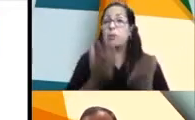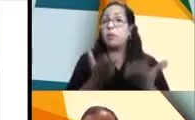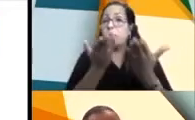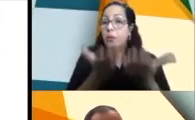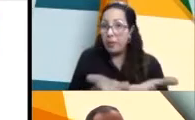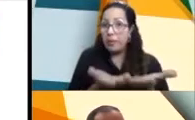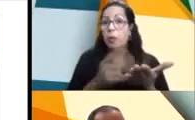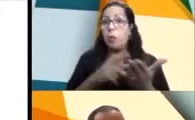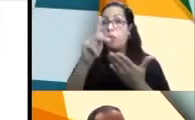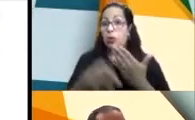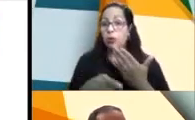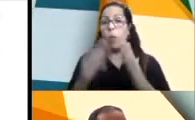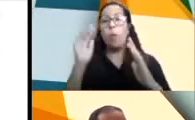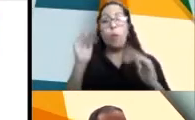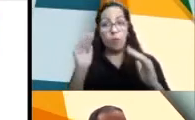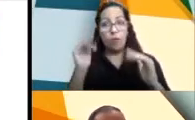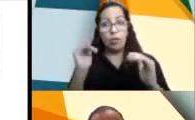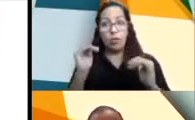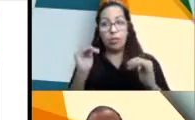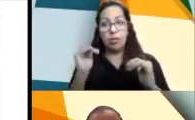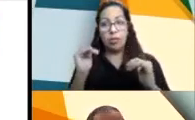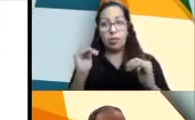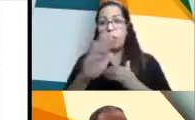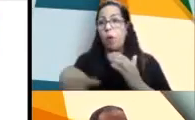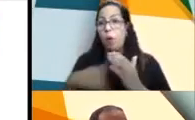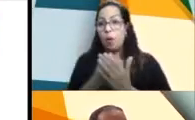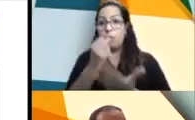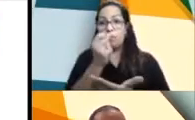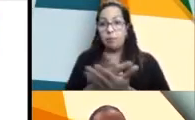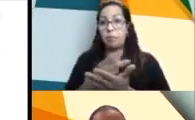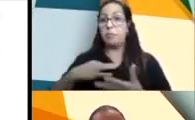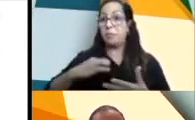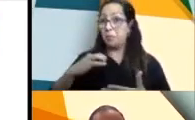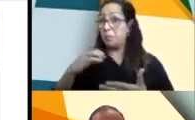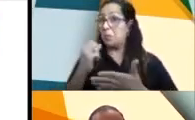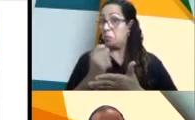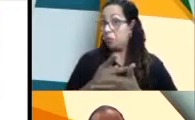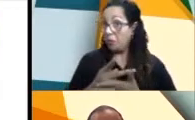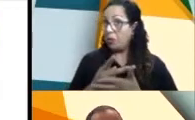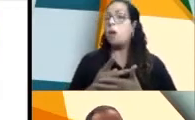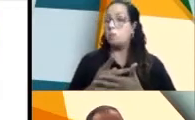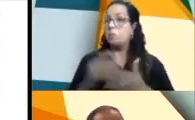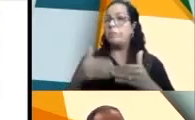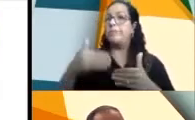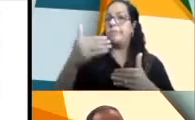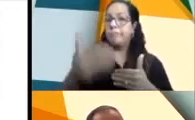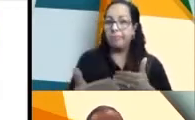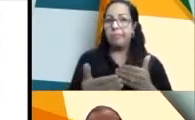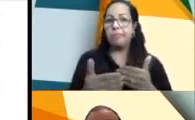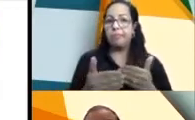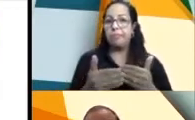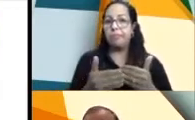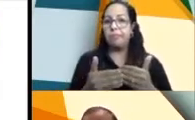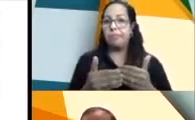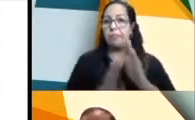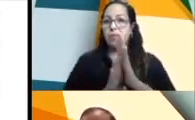hopefully all of them are validated as eligible, then they need to get into the